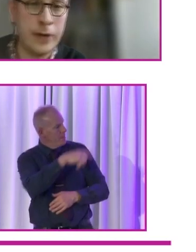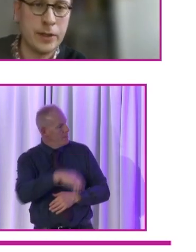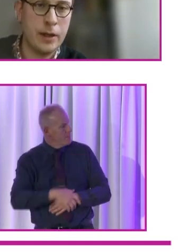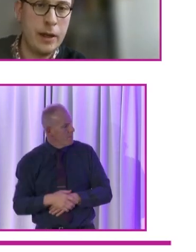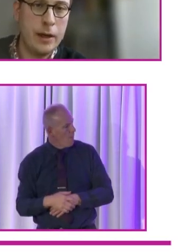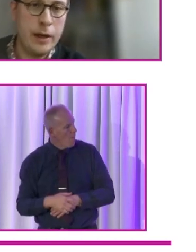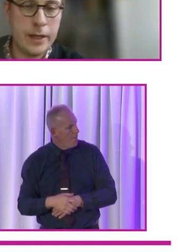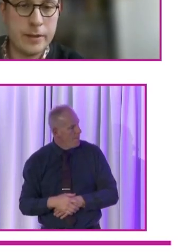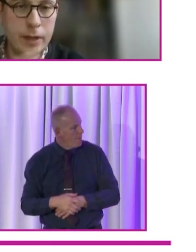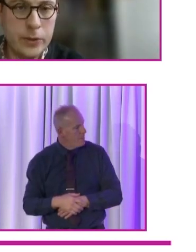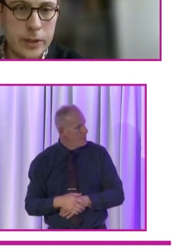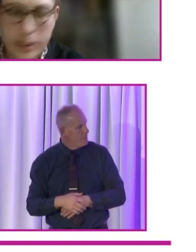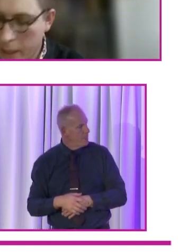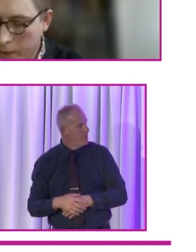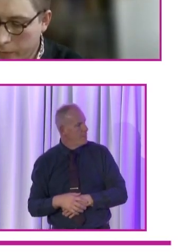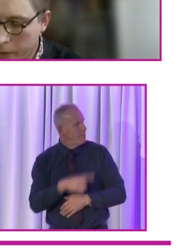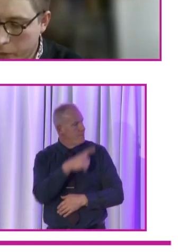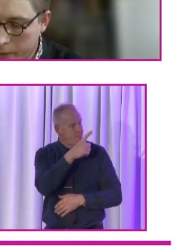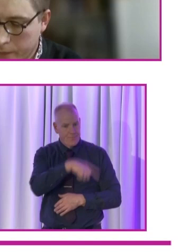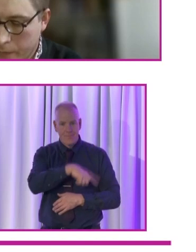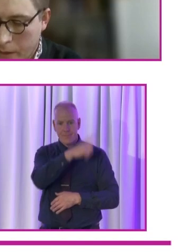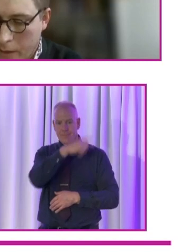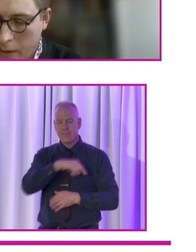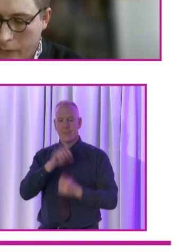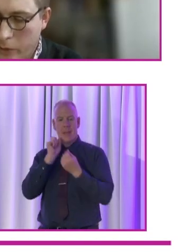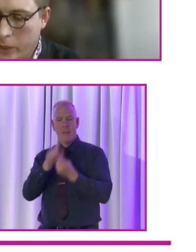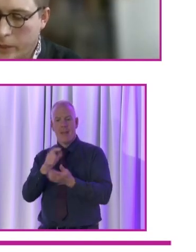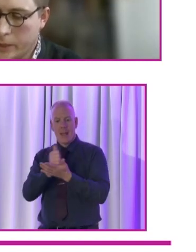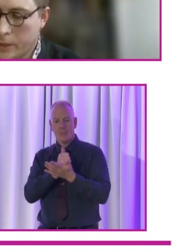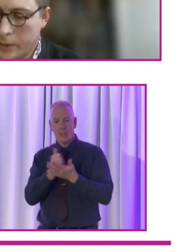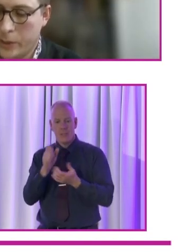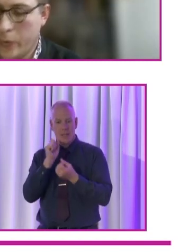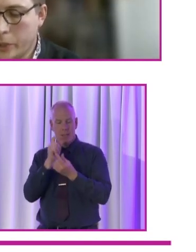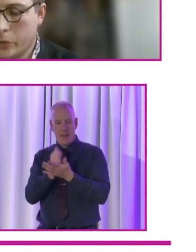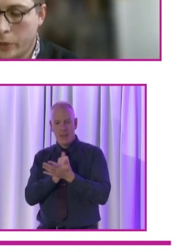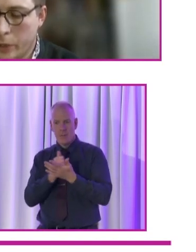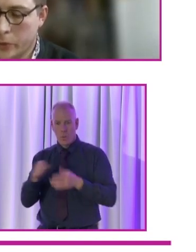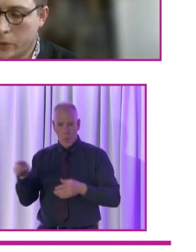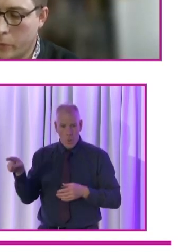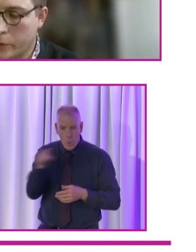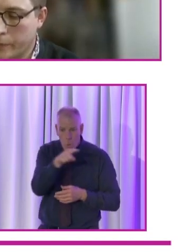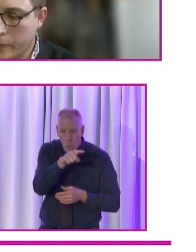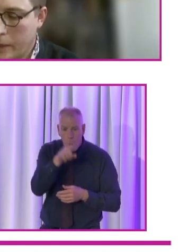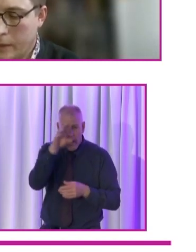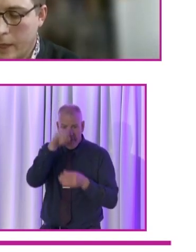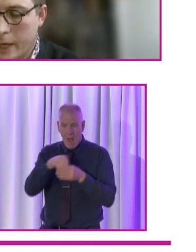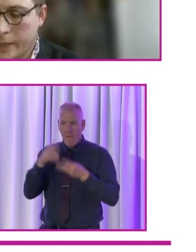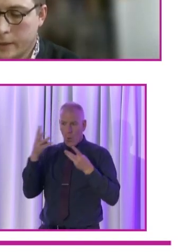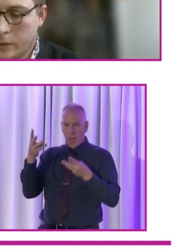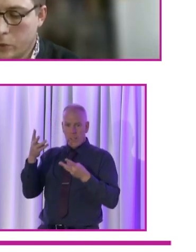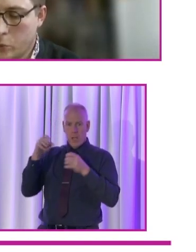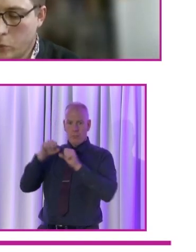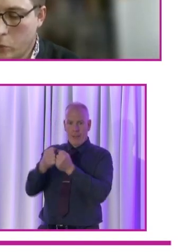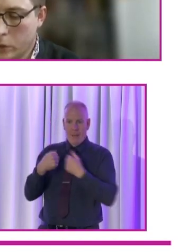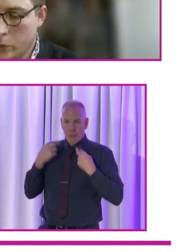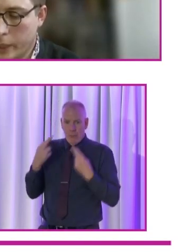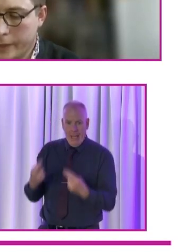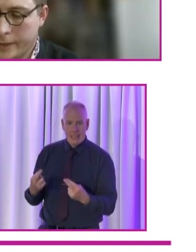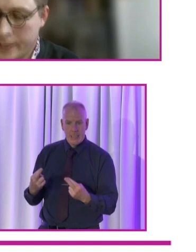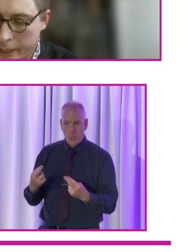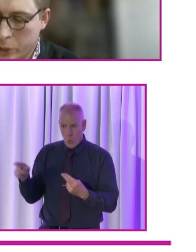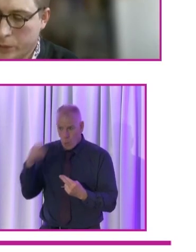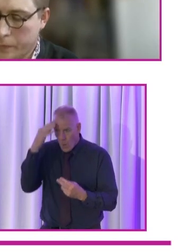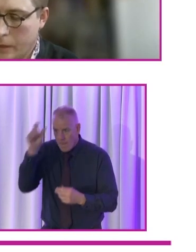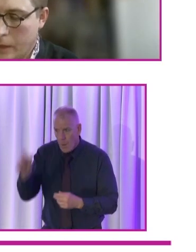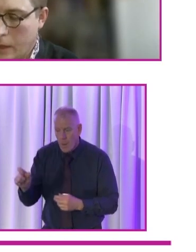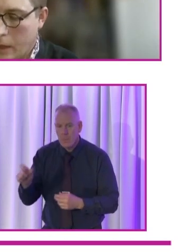excuse the chaos. Yes, there you see the email address. If you're in this situation or you know someone, they're asking to get